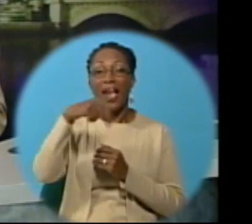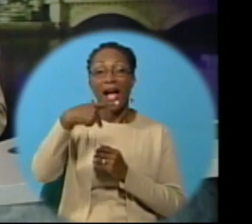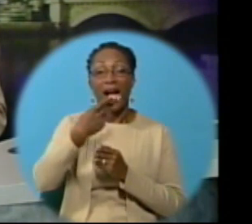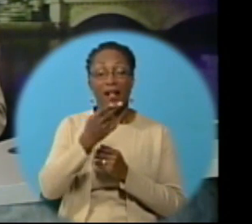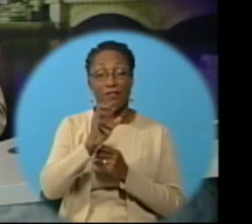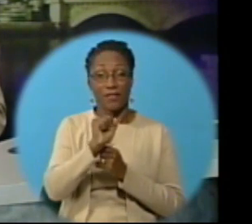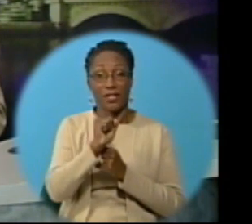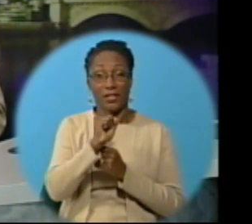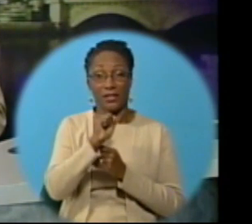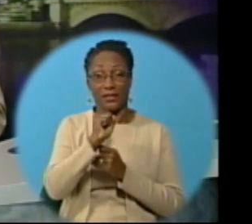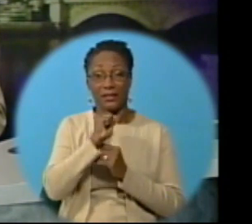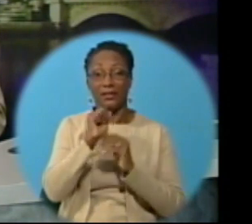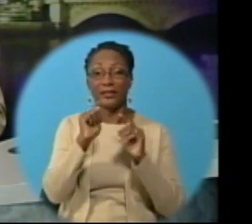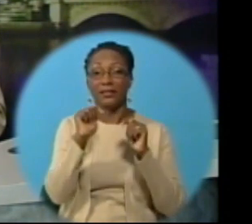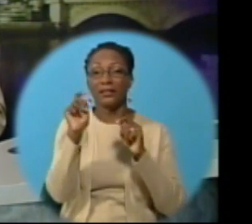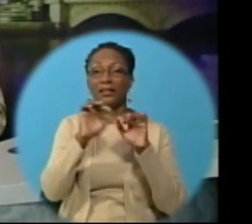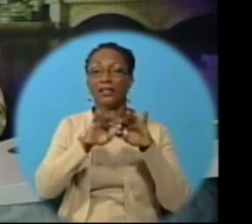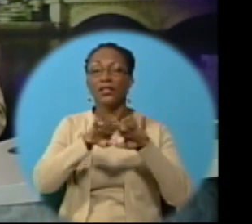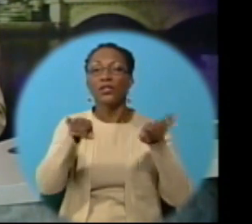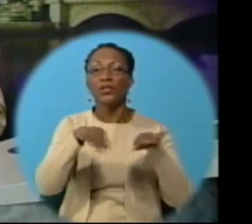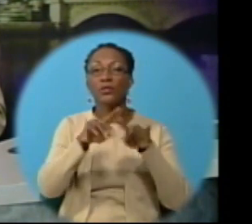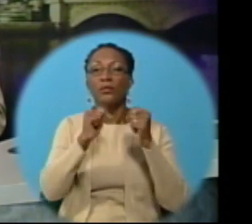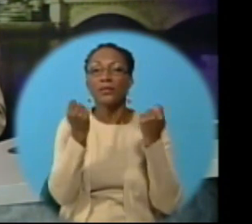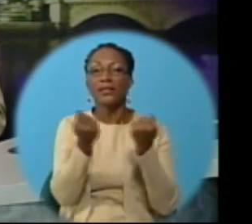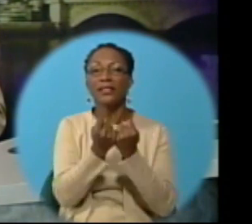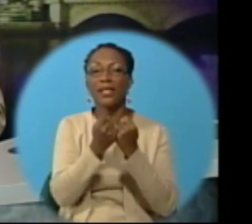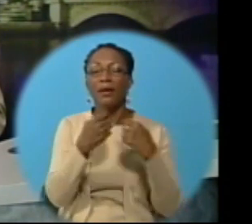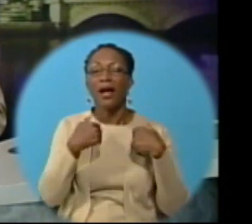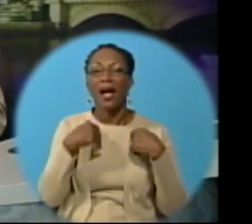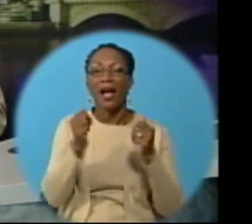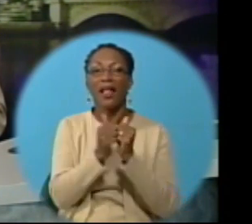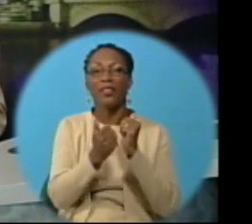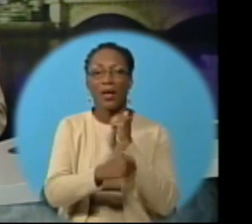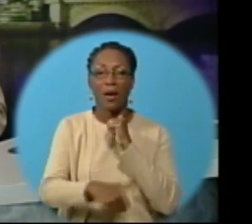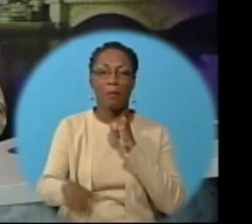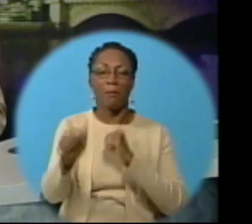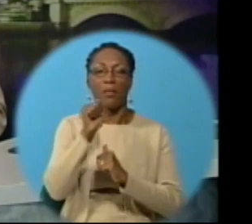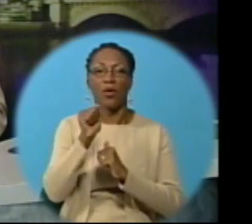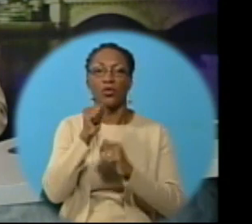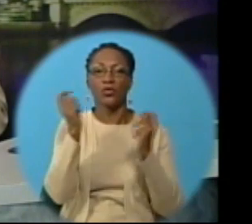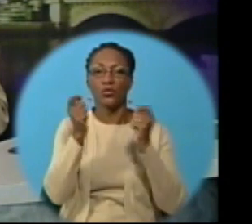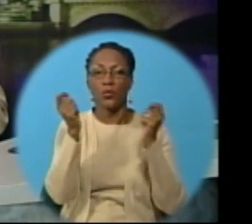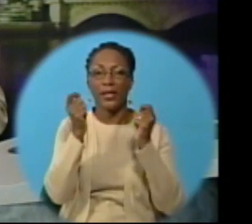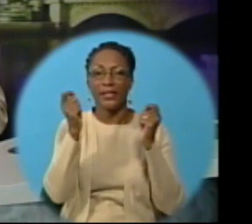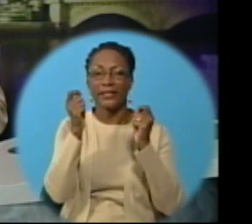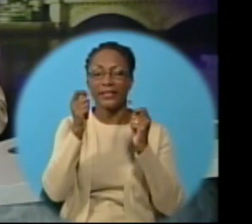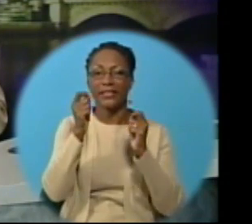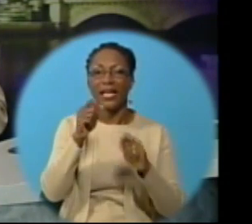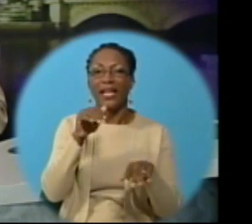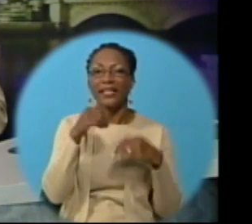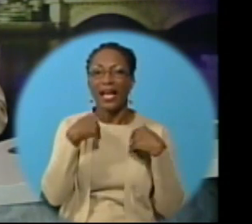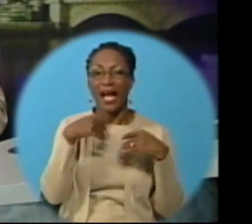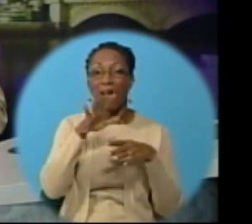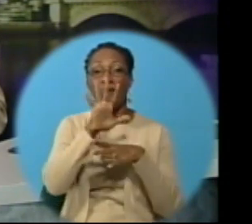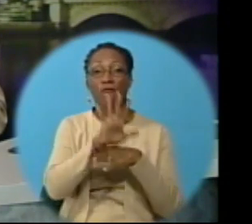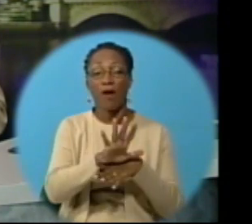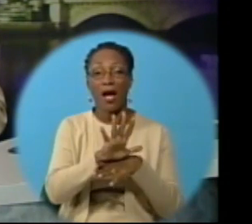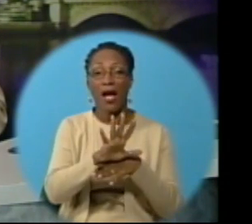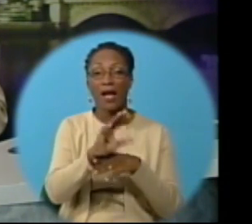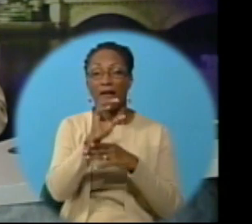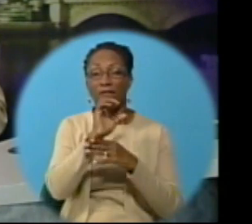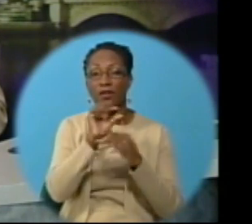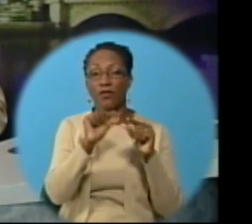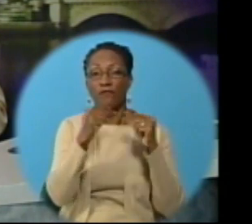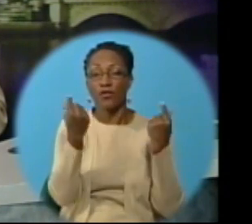again had most of the top performers at the just concluded National Short Course Swimming Championships. Alpha had 5 of the age group champion